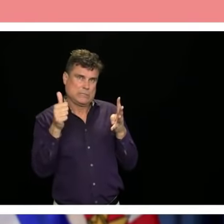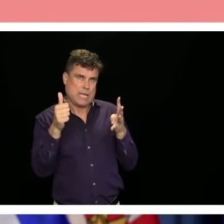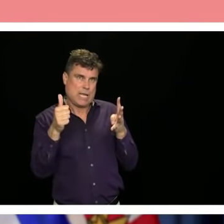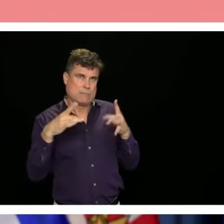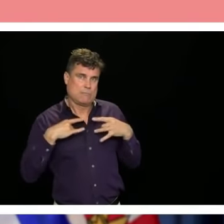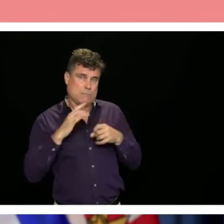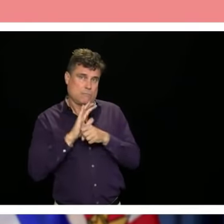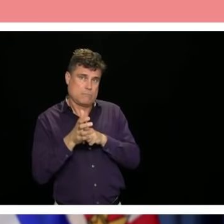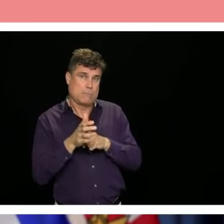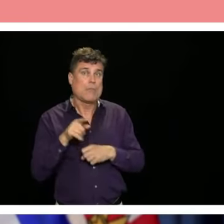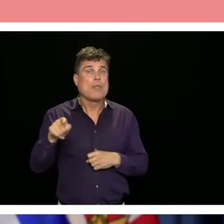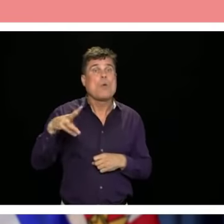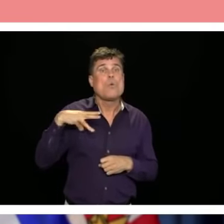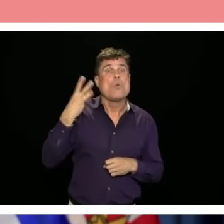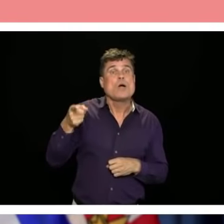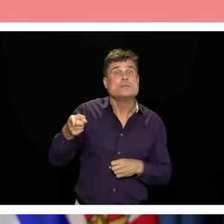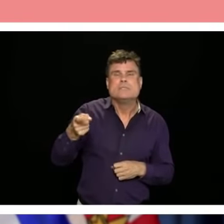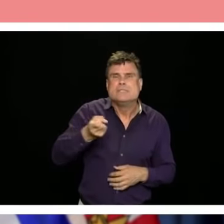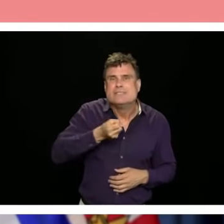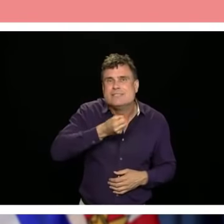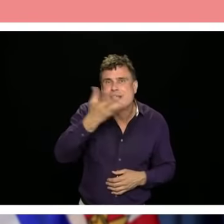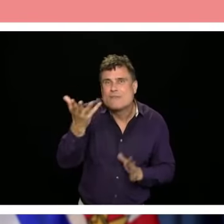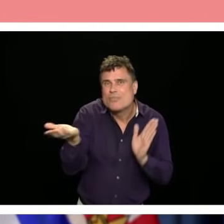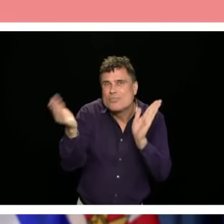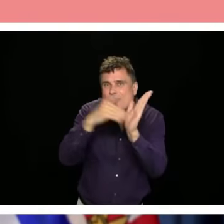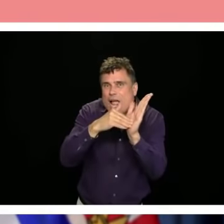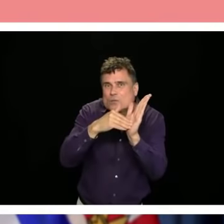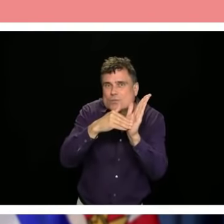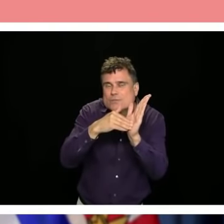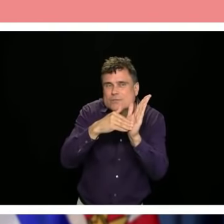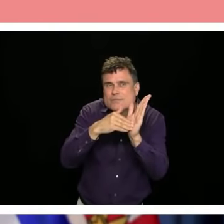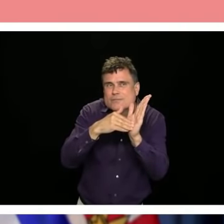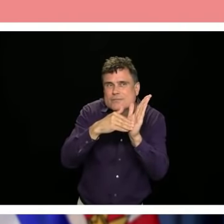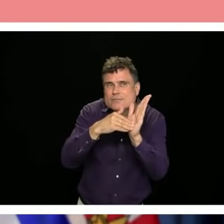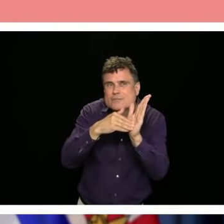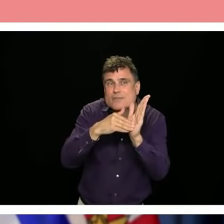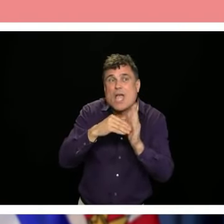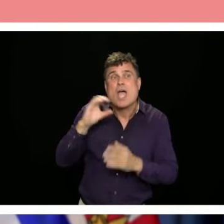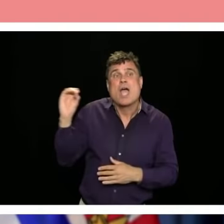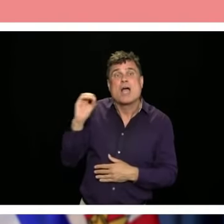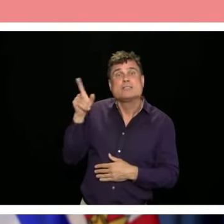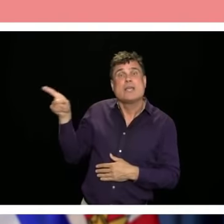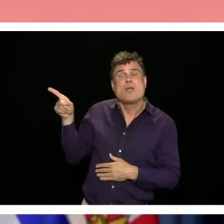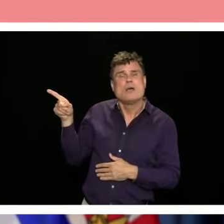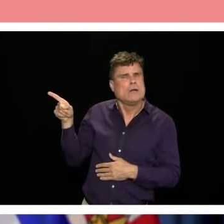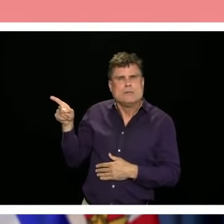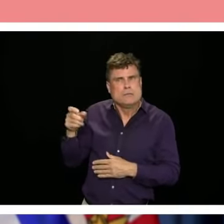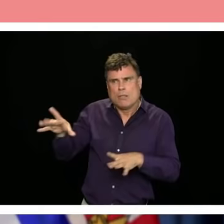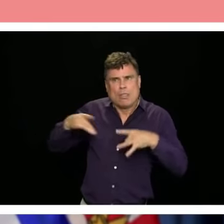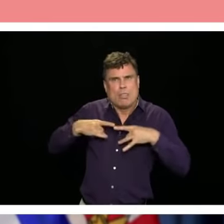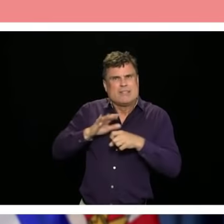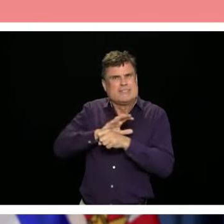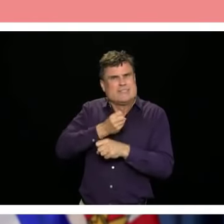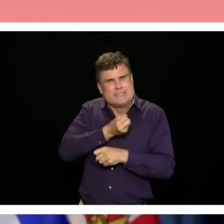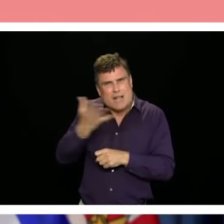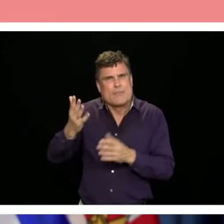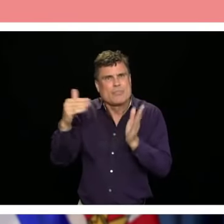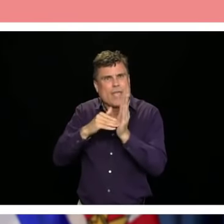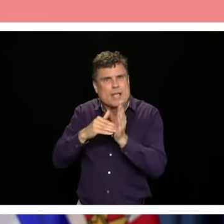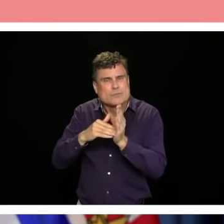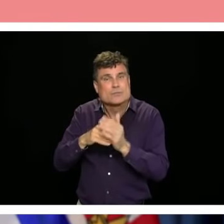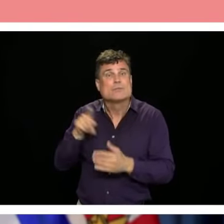slide, there was 144 cases over 2 weeks in British Columbia. That's roughly 10 cases a day in that period. In the last